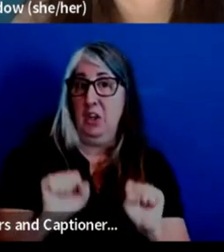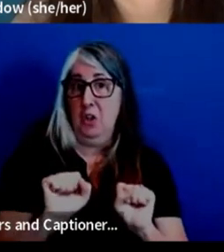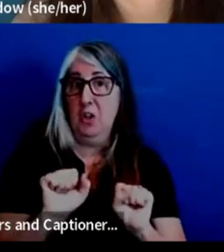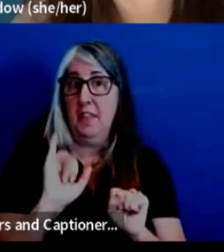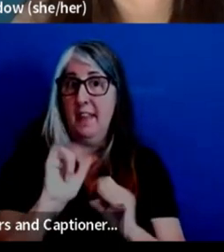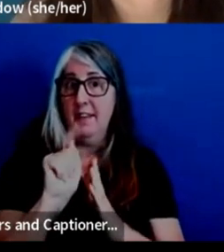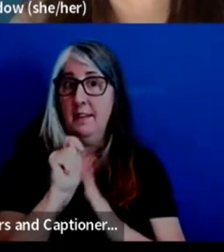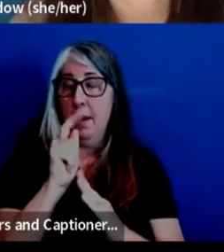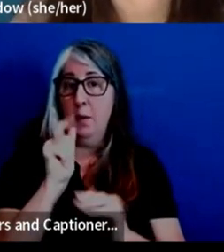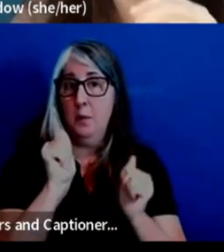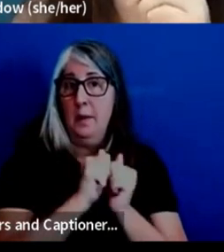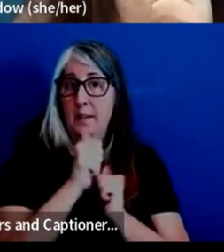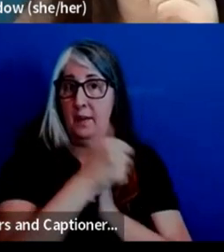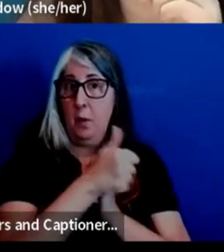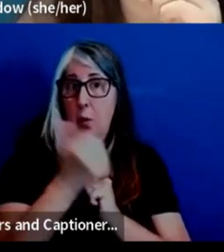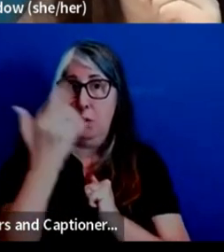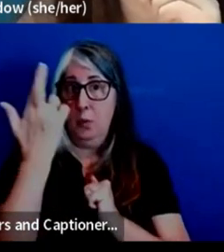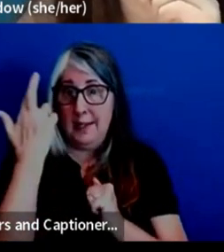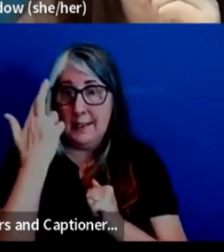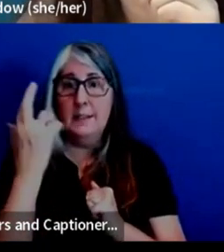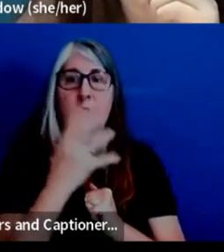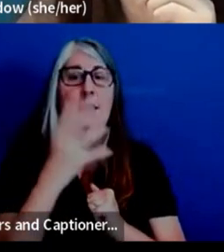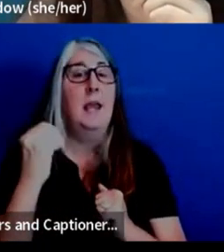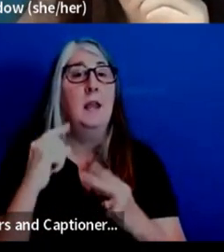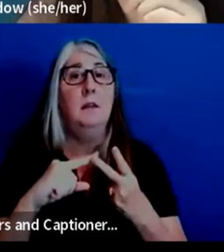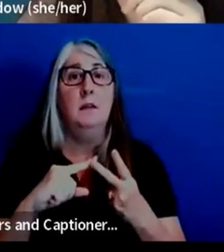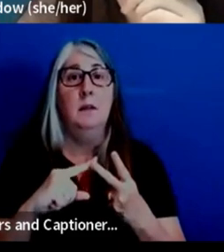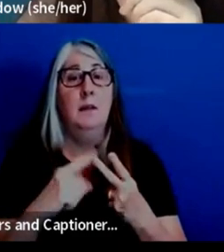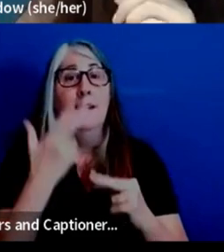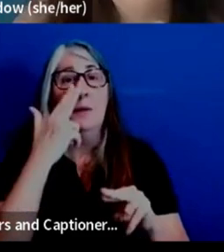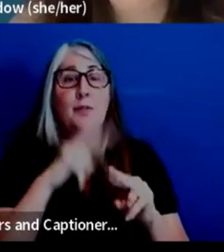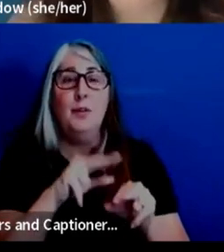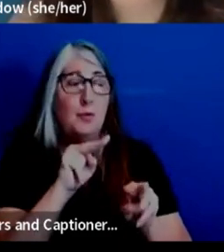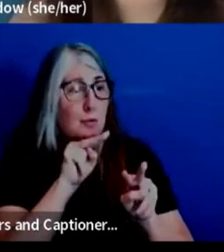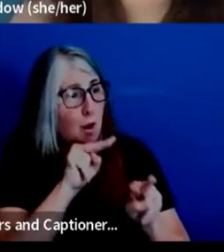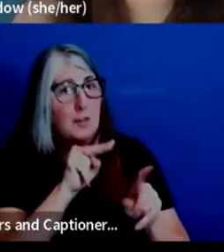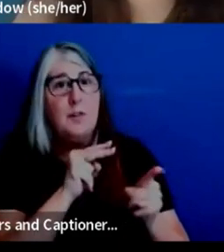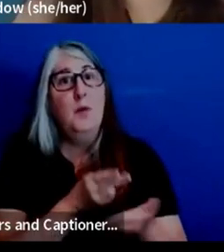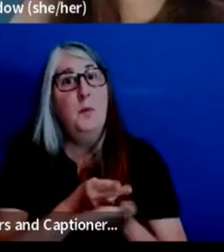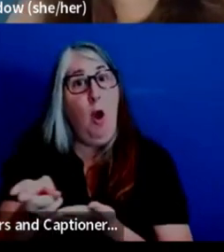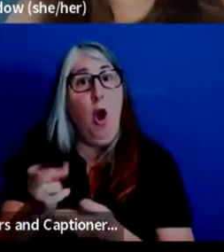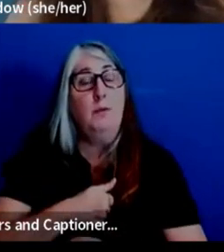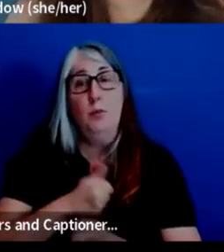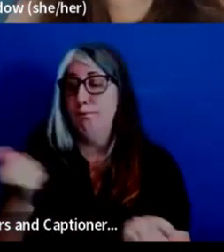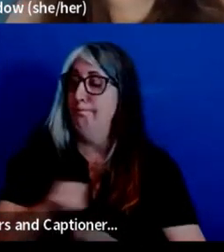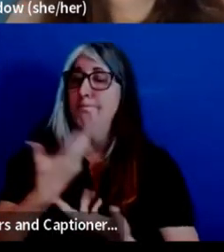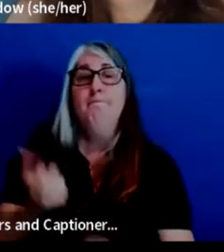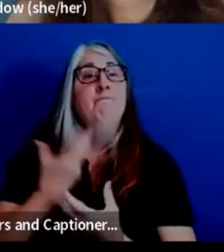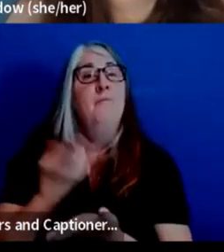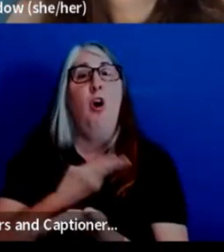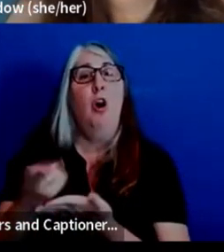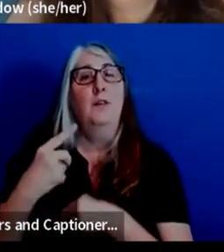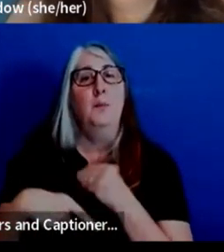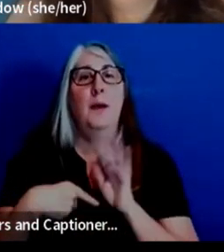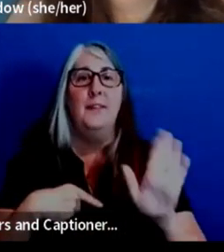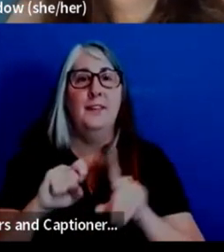for their own reasons. And also, it was fun to witness them be honest. In other situations,